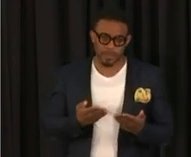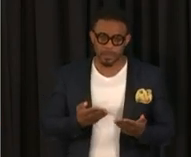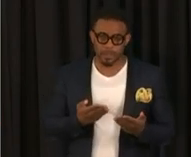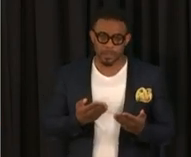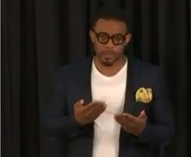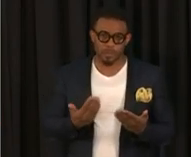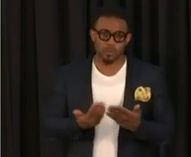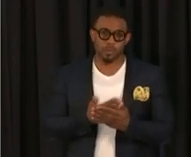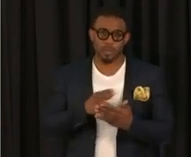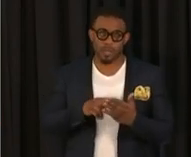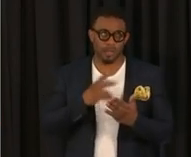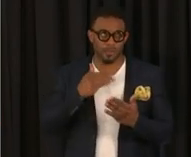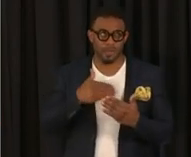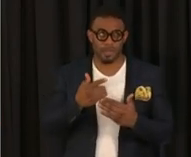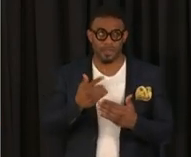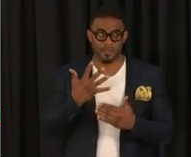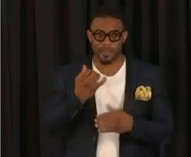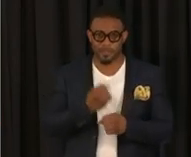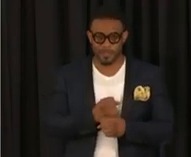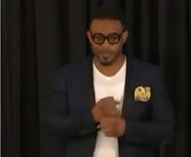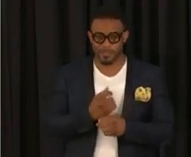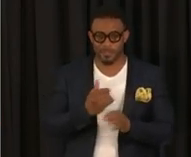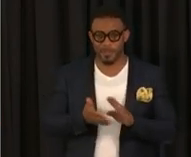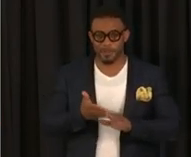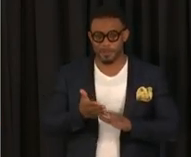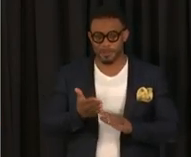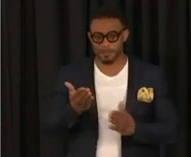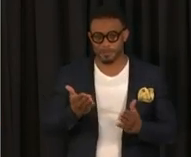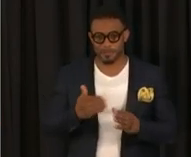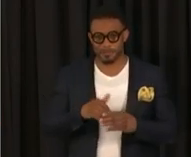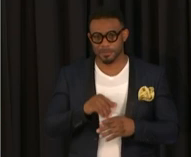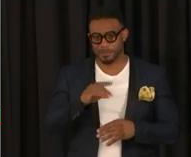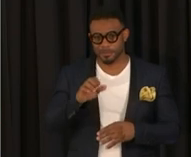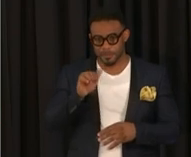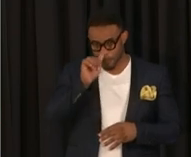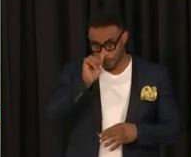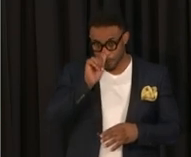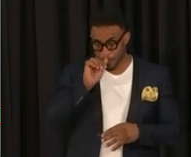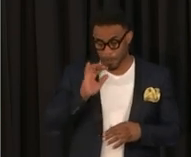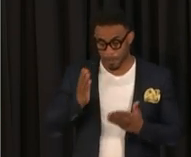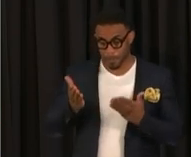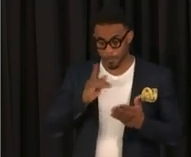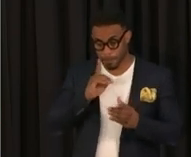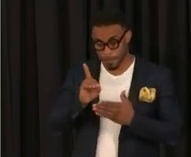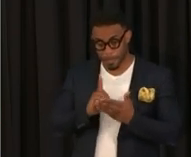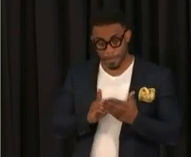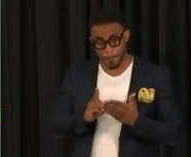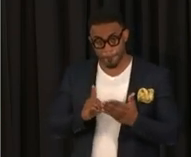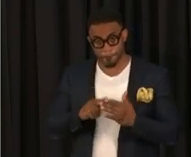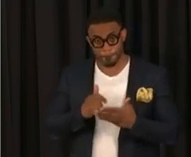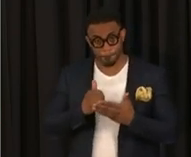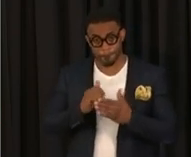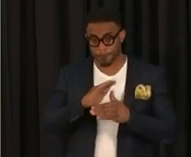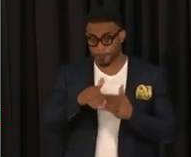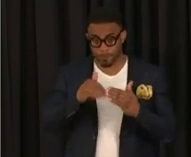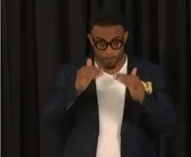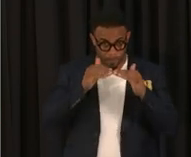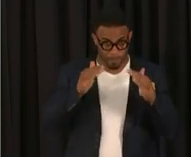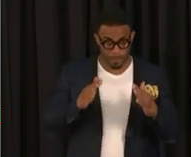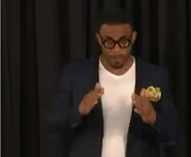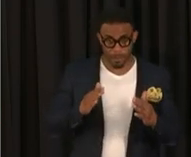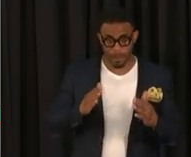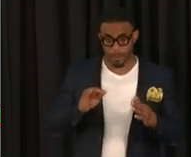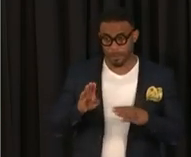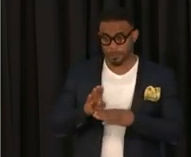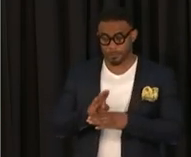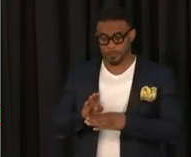renewing that contract to go on for another 5 years of operations here in the district. But our services are designed to help all